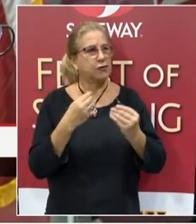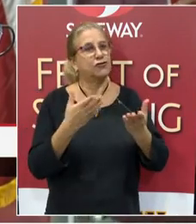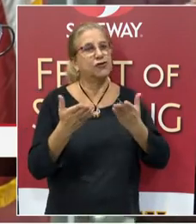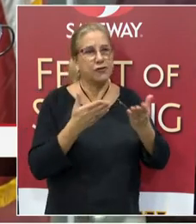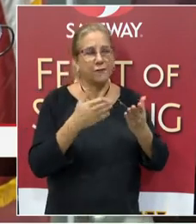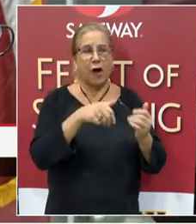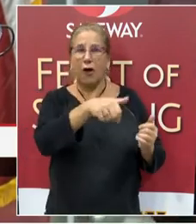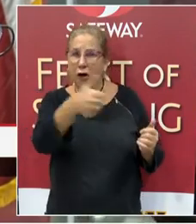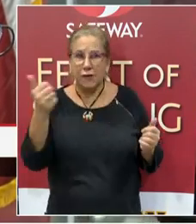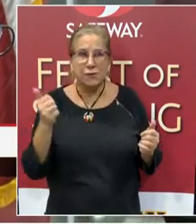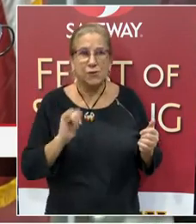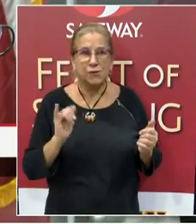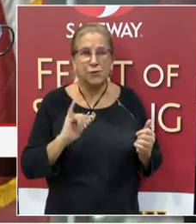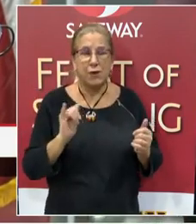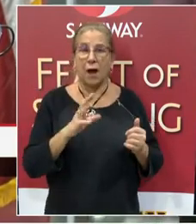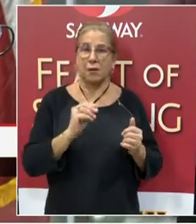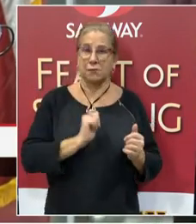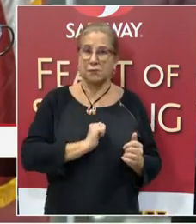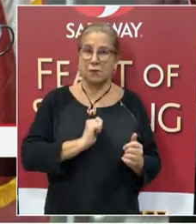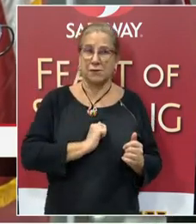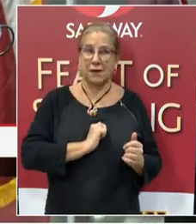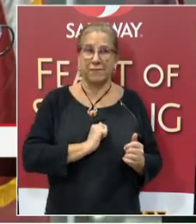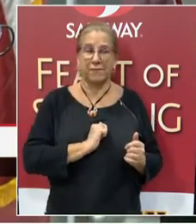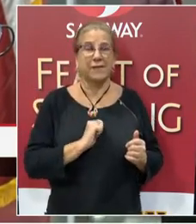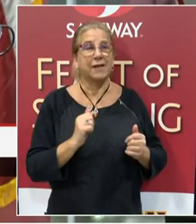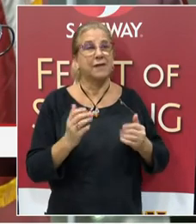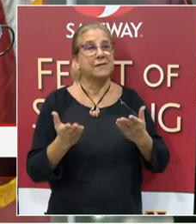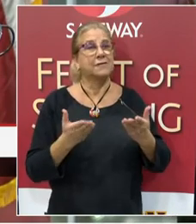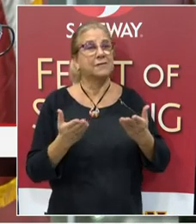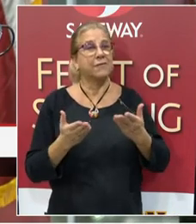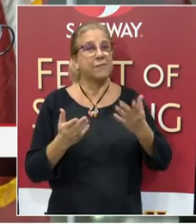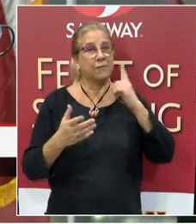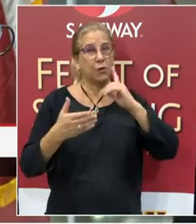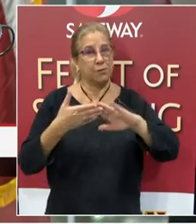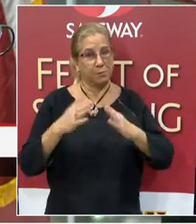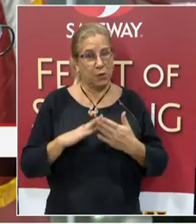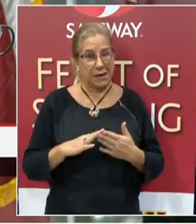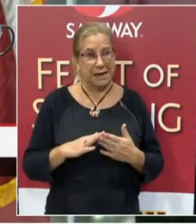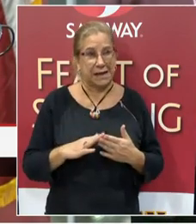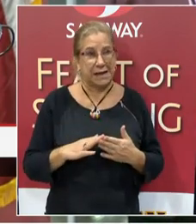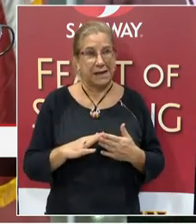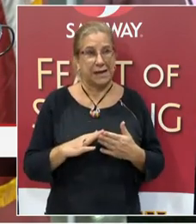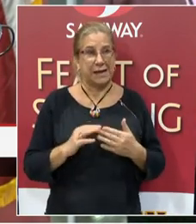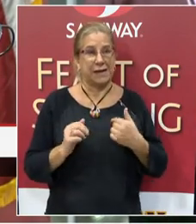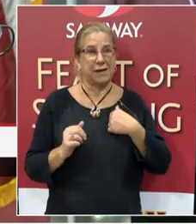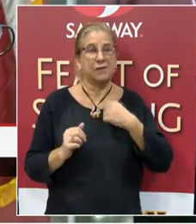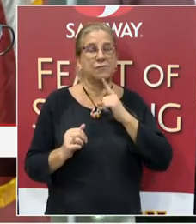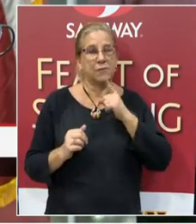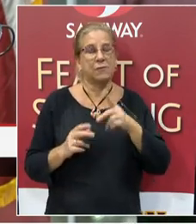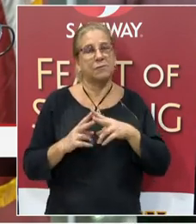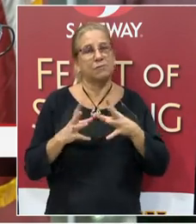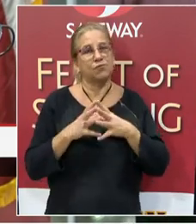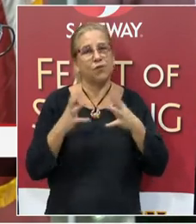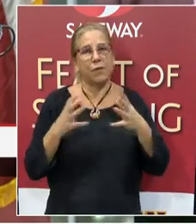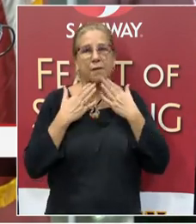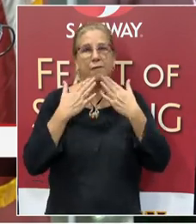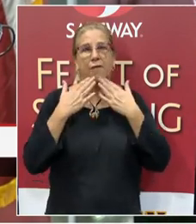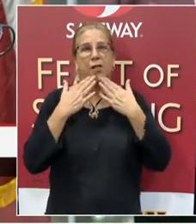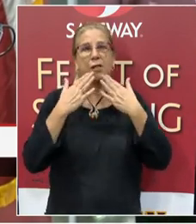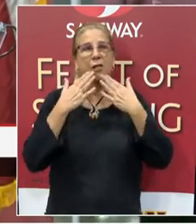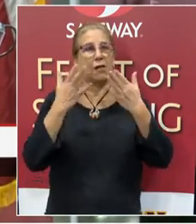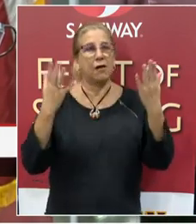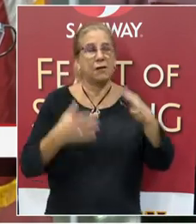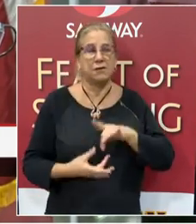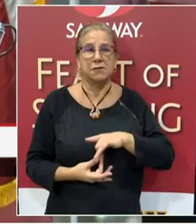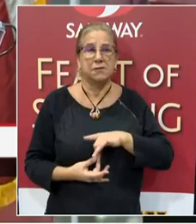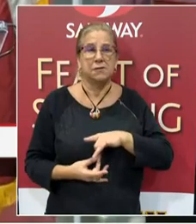good of the community. I hope you all share in the spirit of service and purpose this holiday season. Thank you